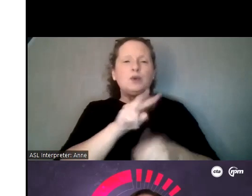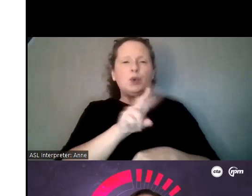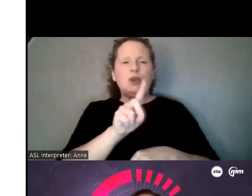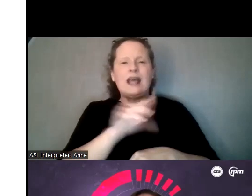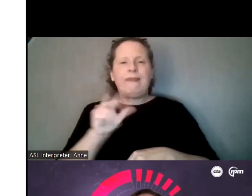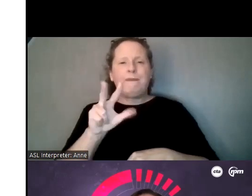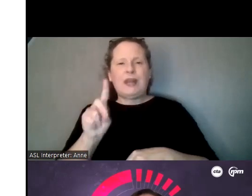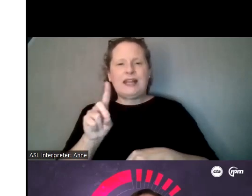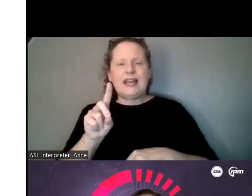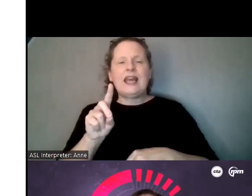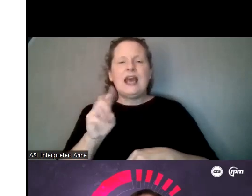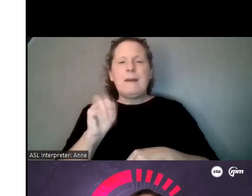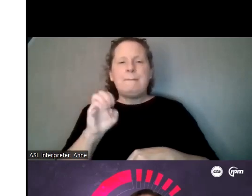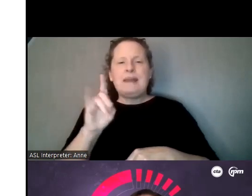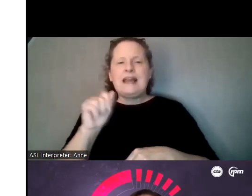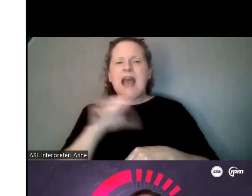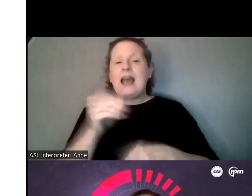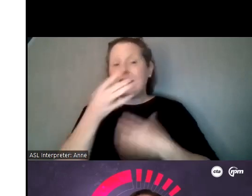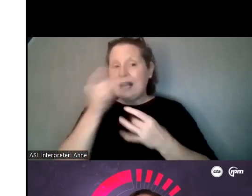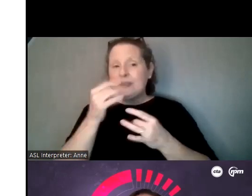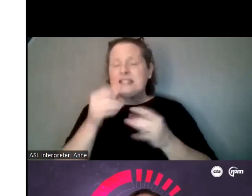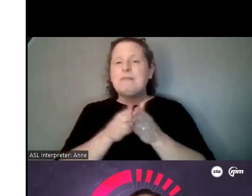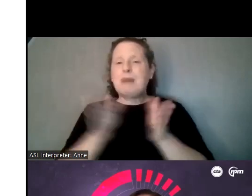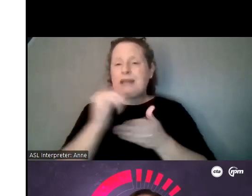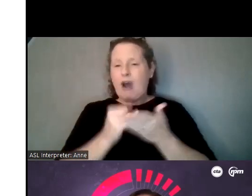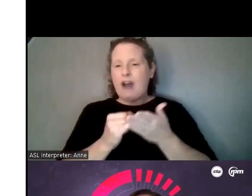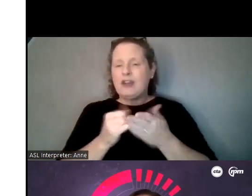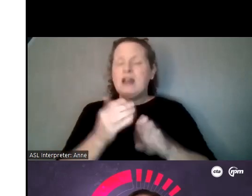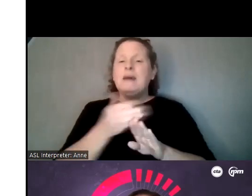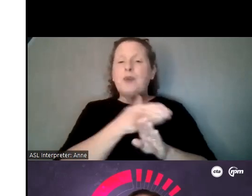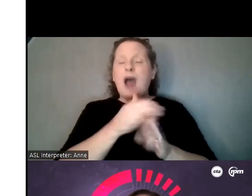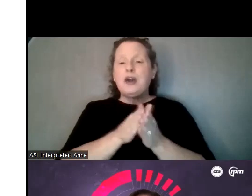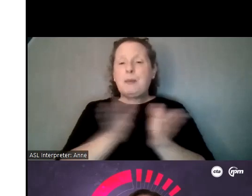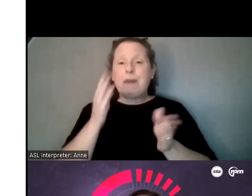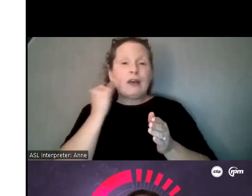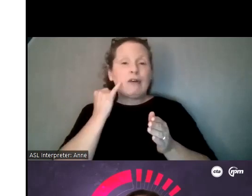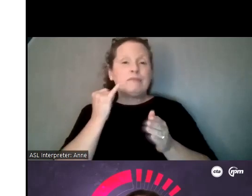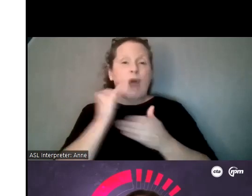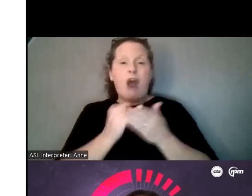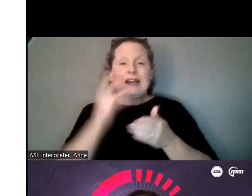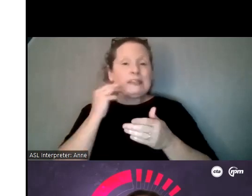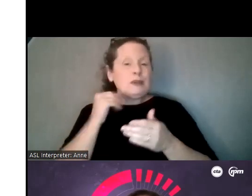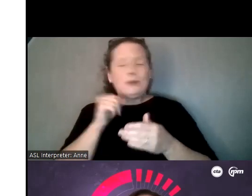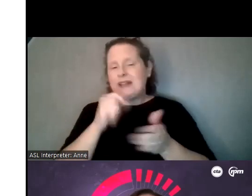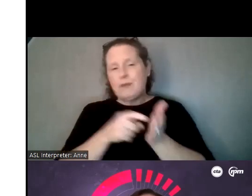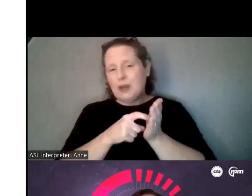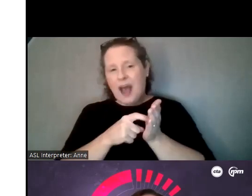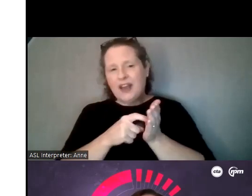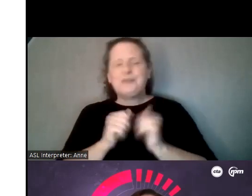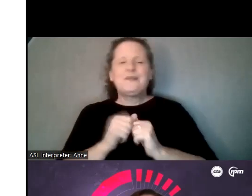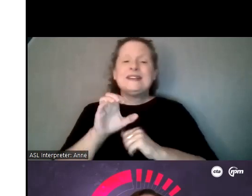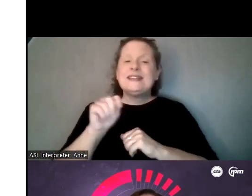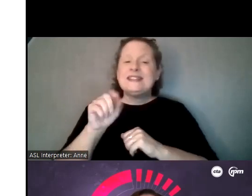media and an interest in public art. Prior public art experience was not a requirement.